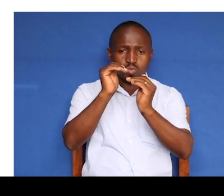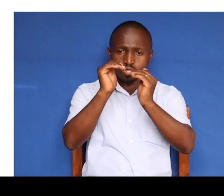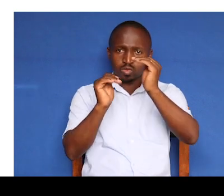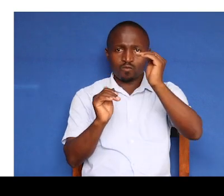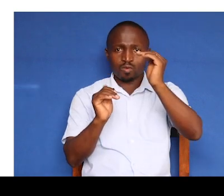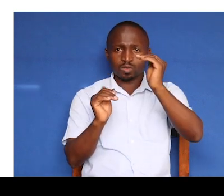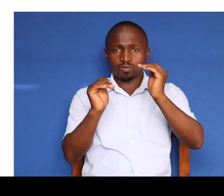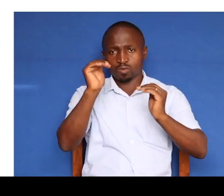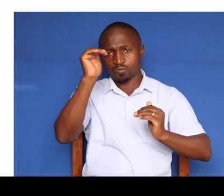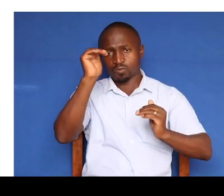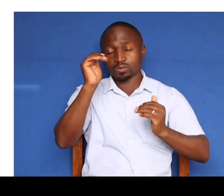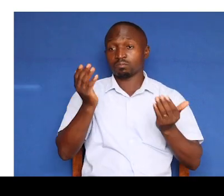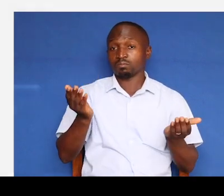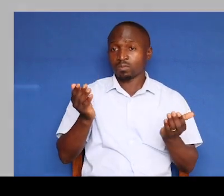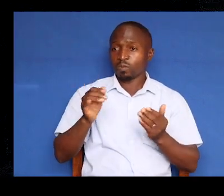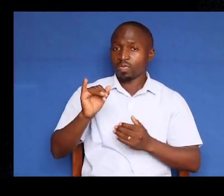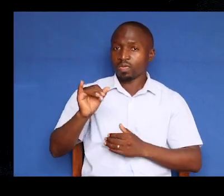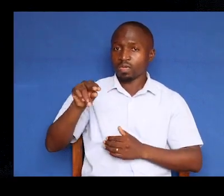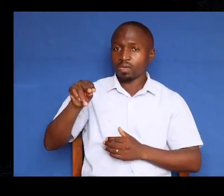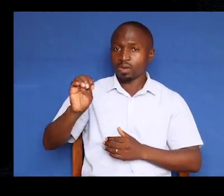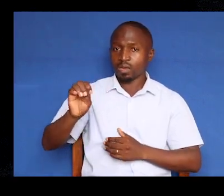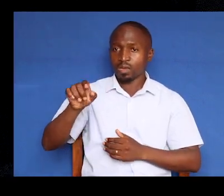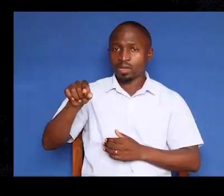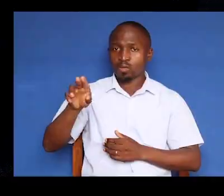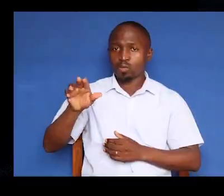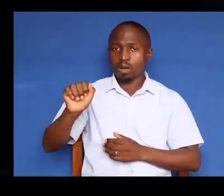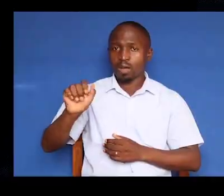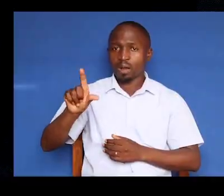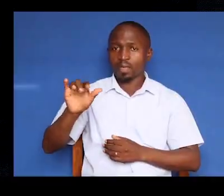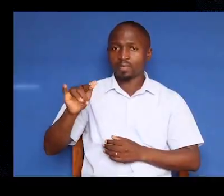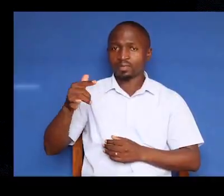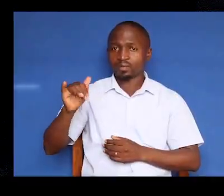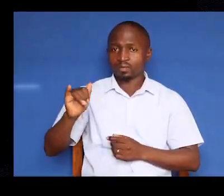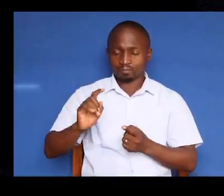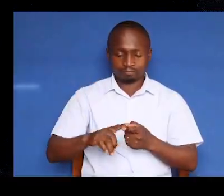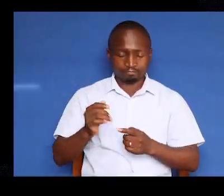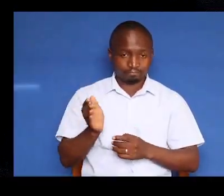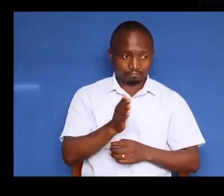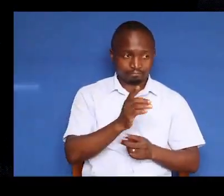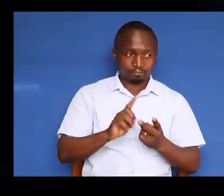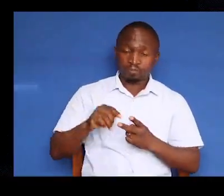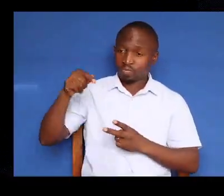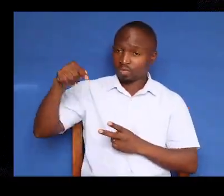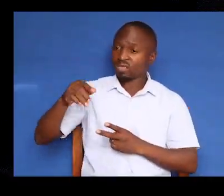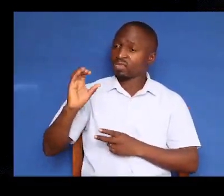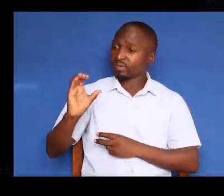The tax system which increase the income gap is C, which is